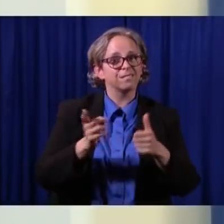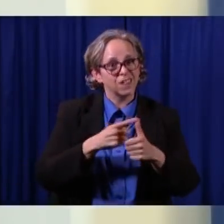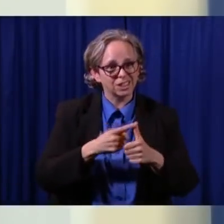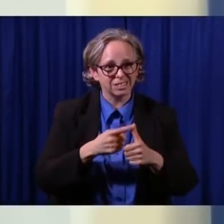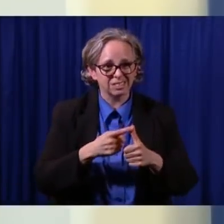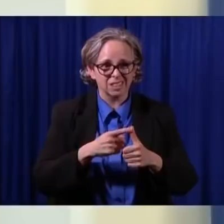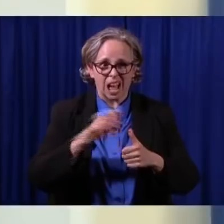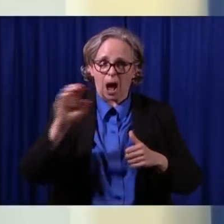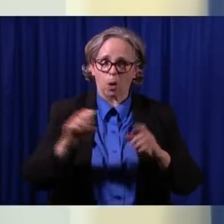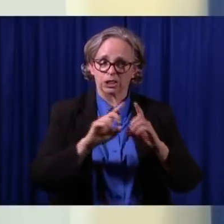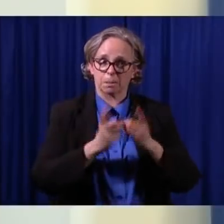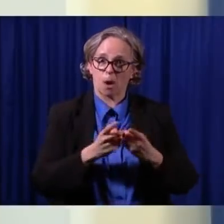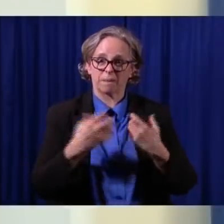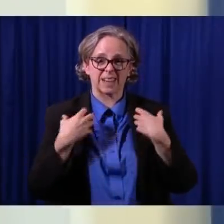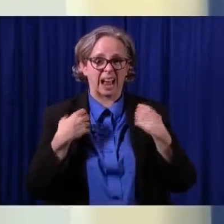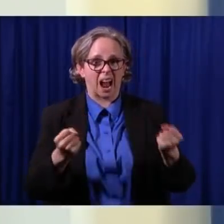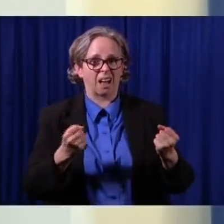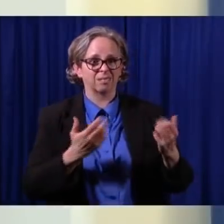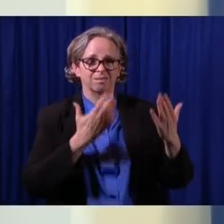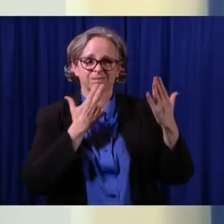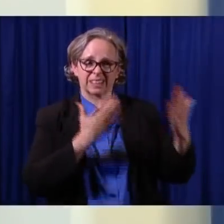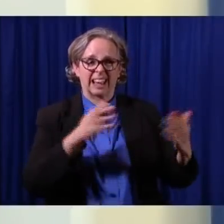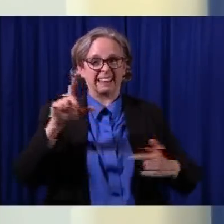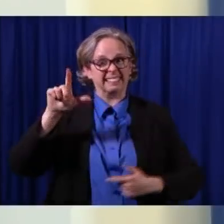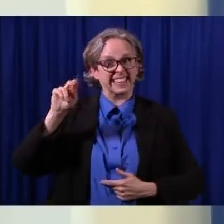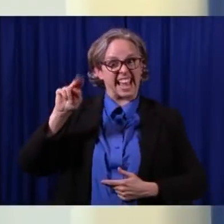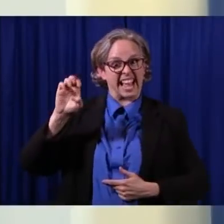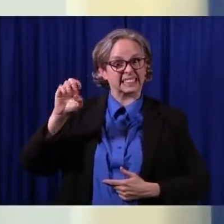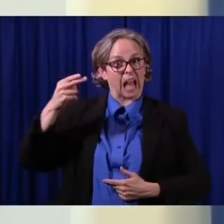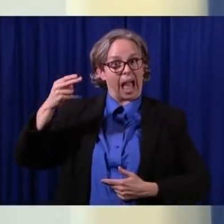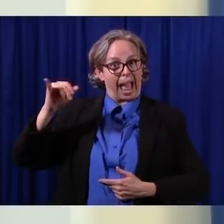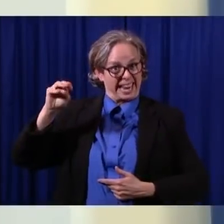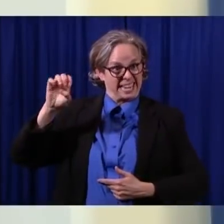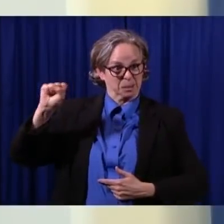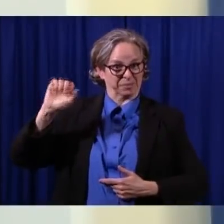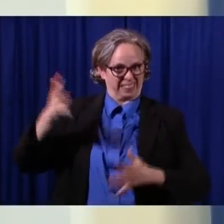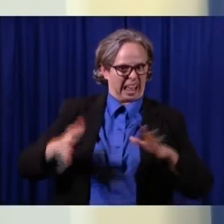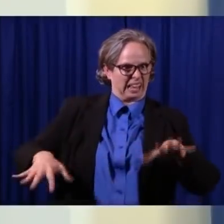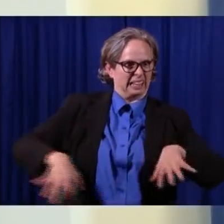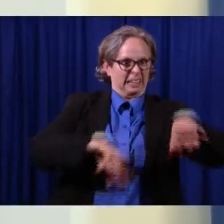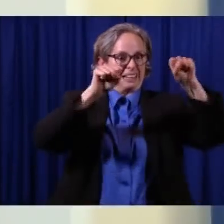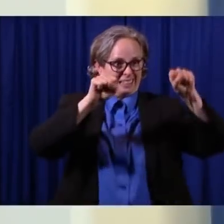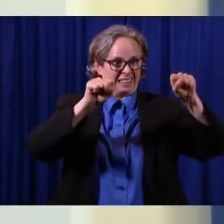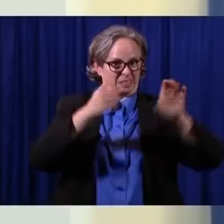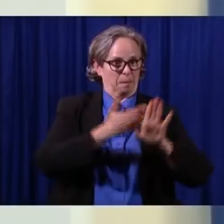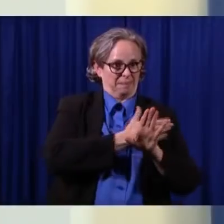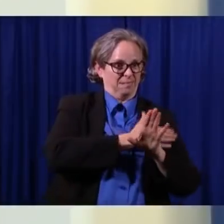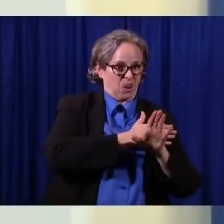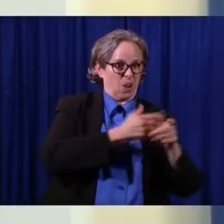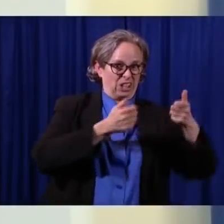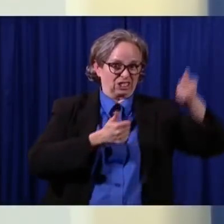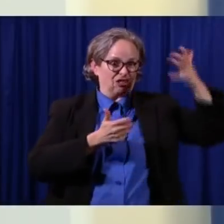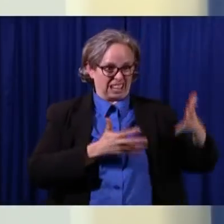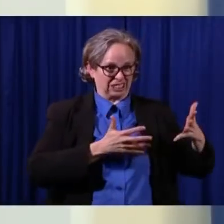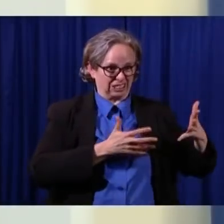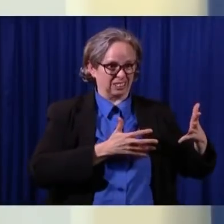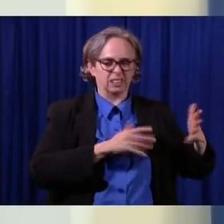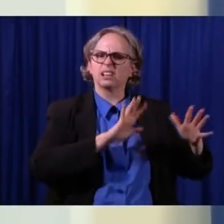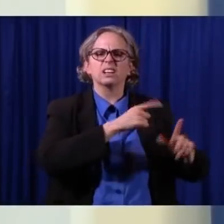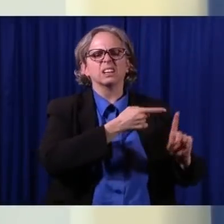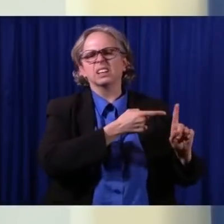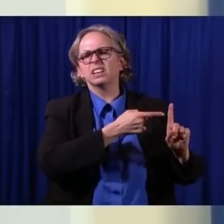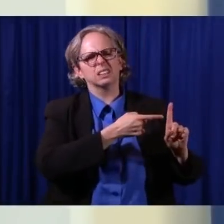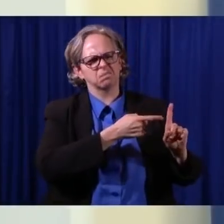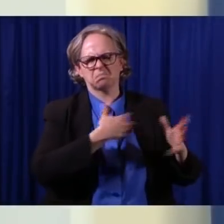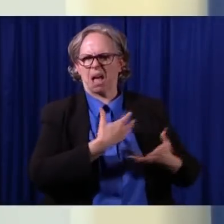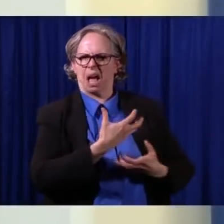And to Lance Himes, he was a past director, stayed to be my deputy director, and I couldn't feel better about